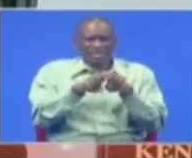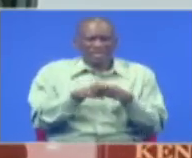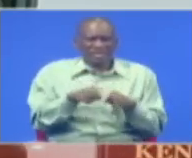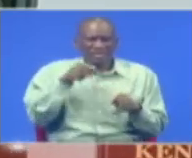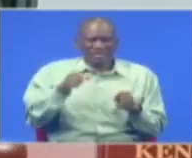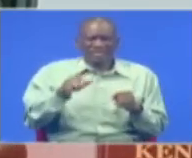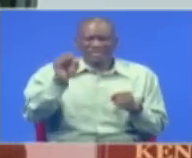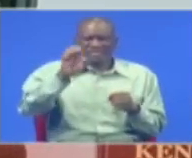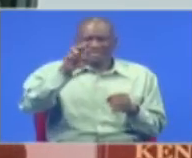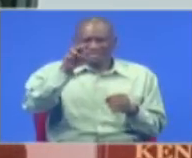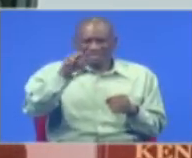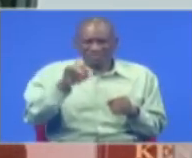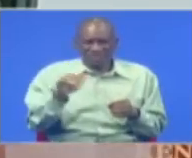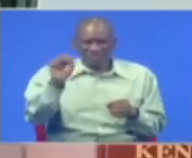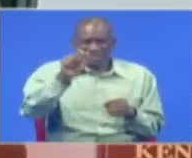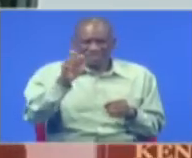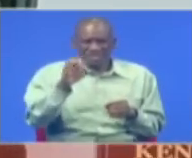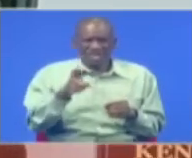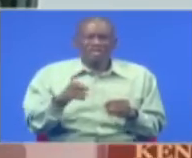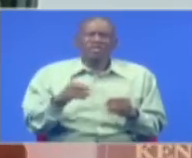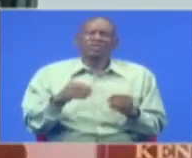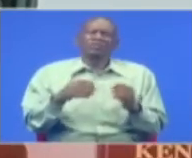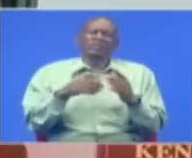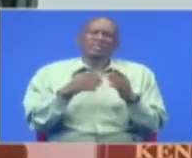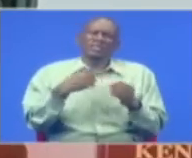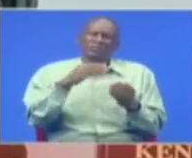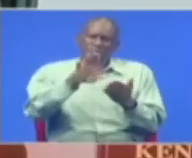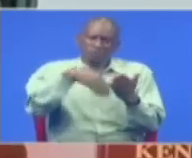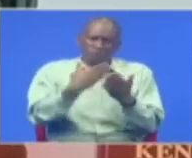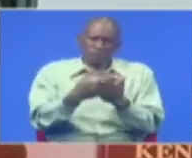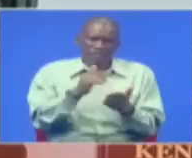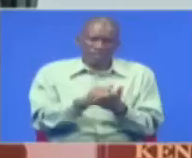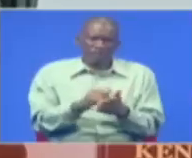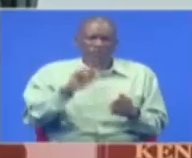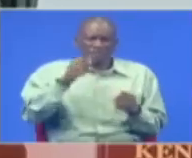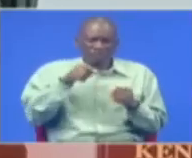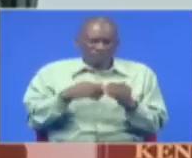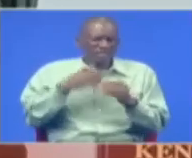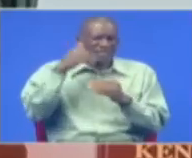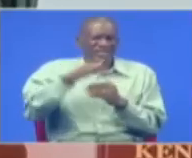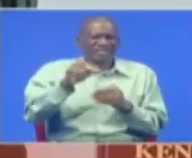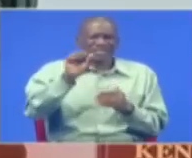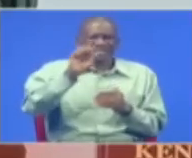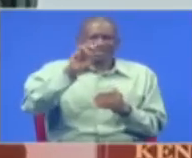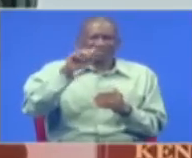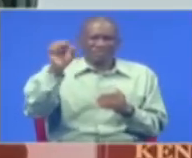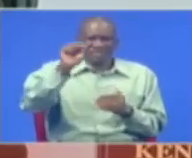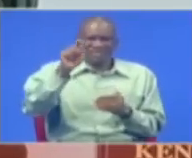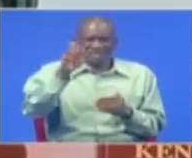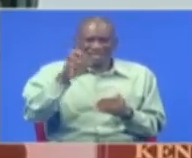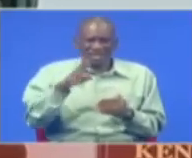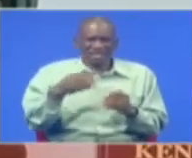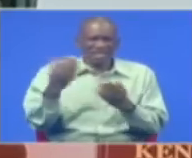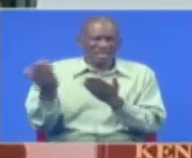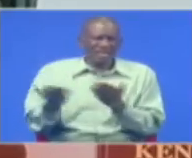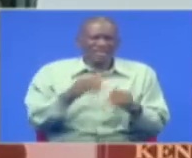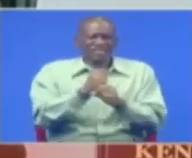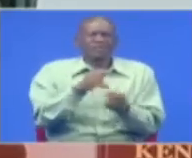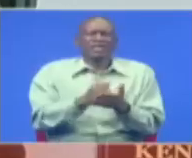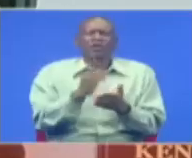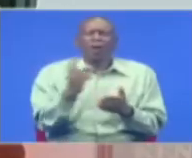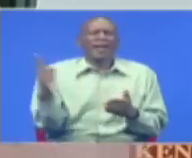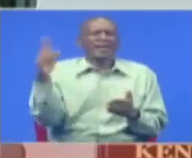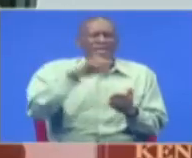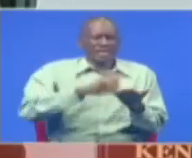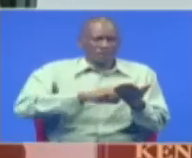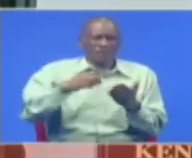semester to start the following semester. So they suggested, well, for the following semester, let us make it 1 day in a week. So we